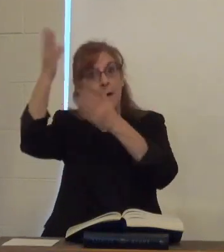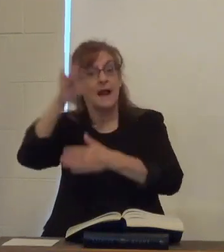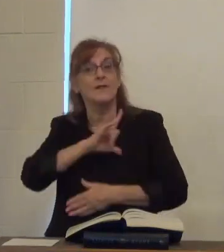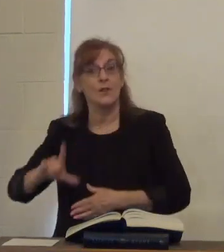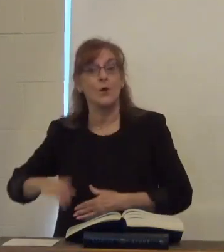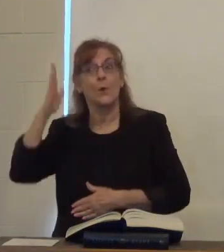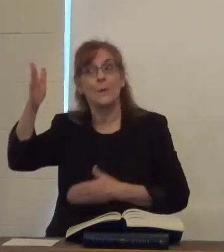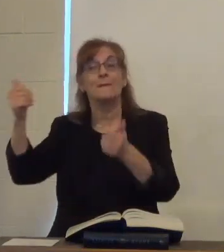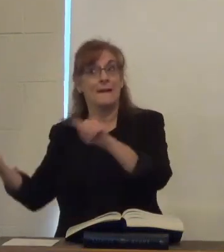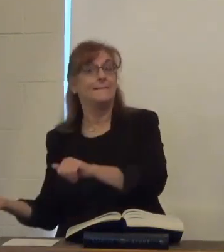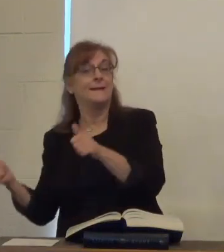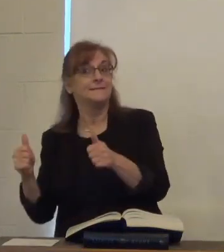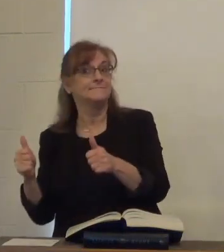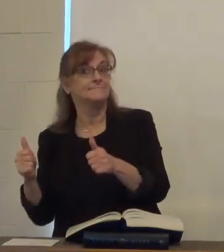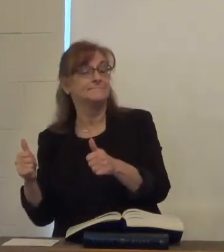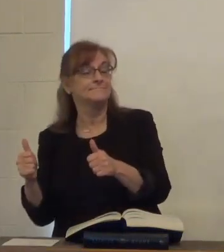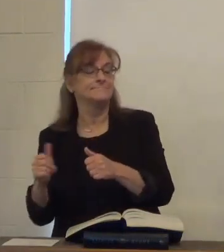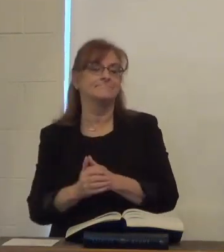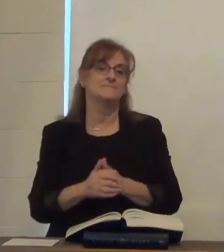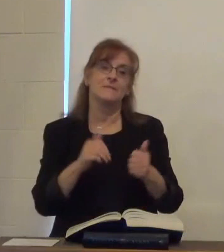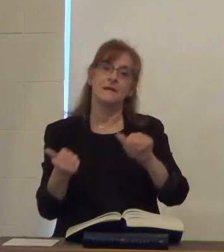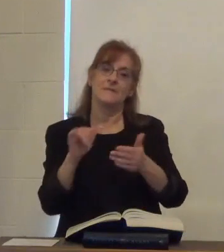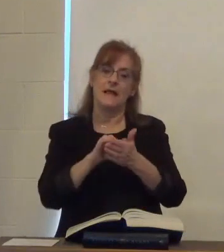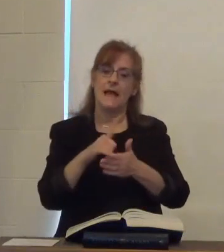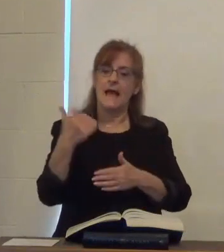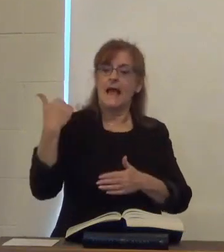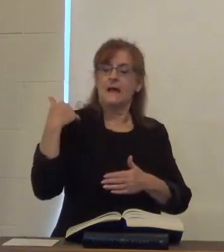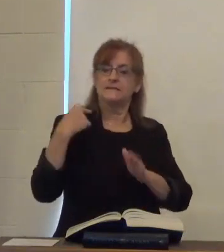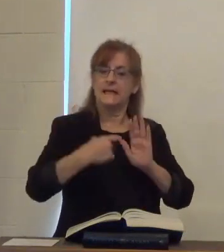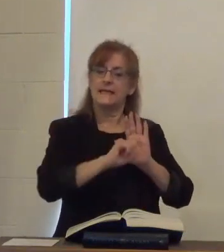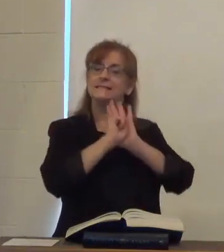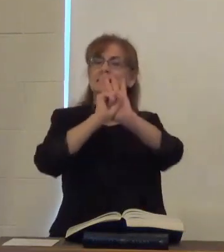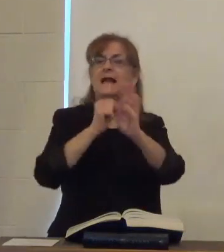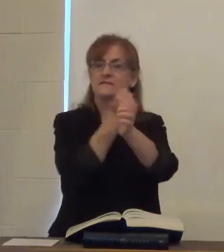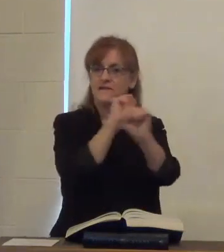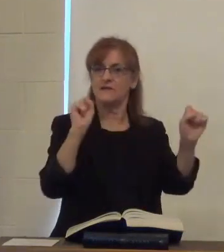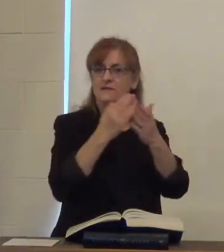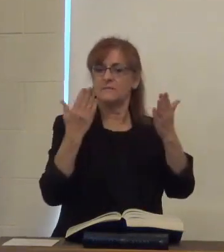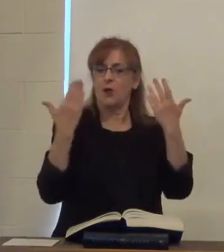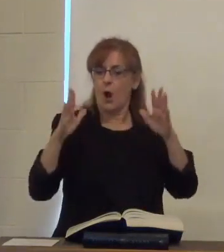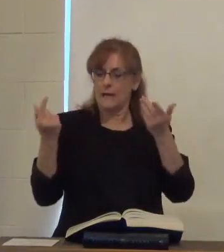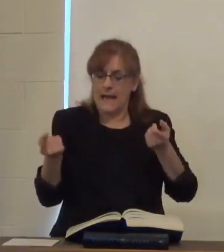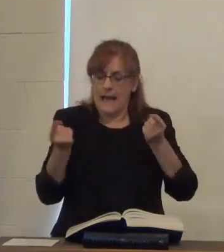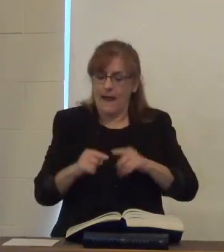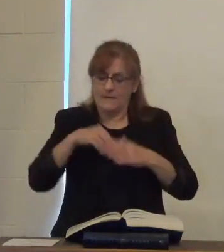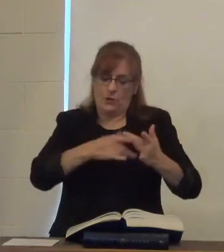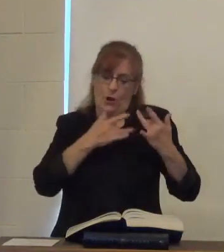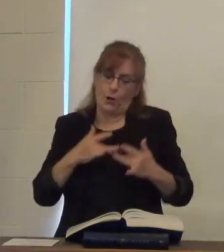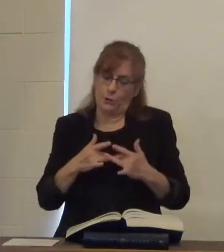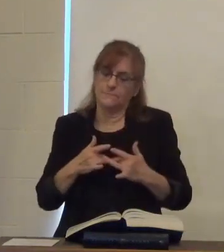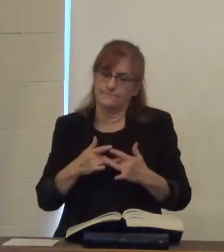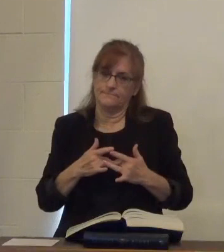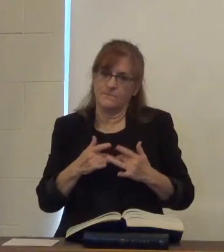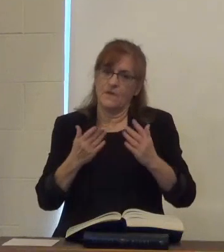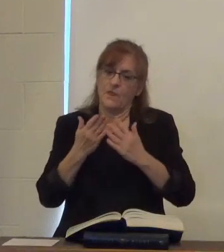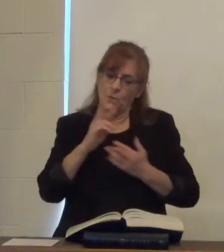be baptized. Baptism is that outward sign of salvation, something that's already taken place in your heart